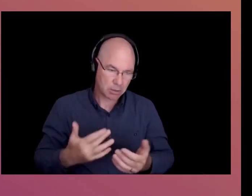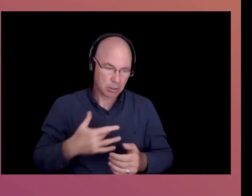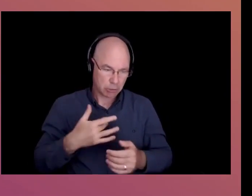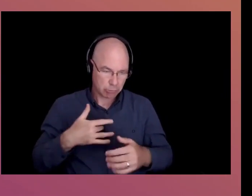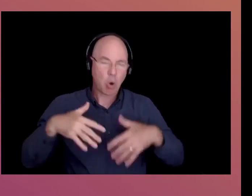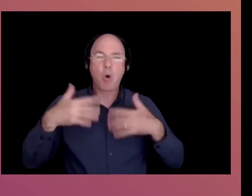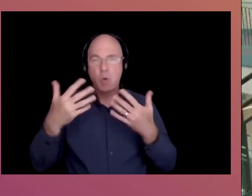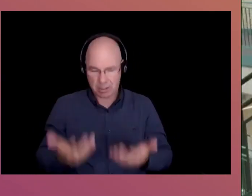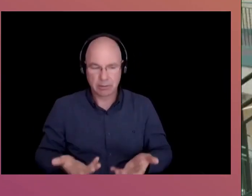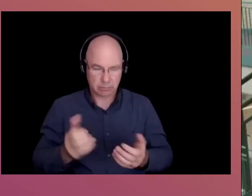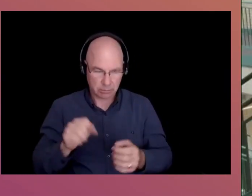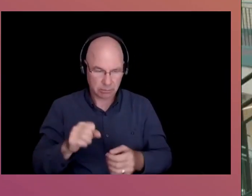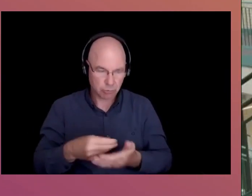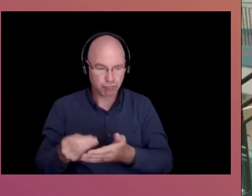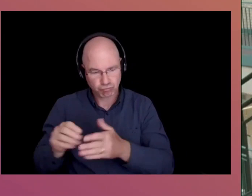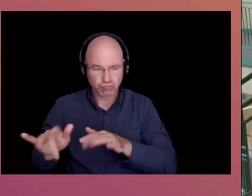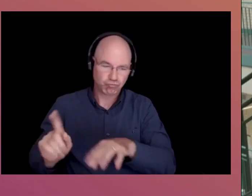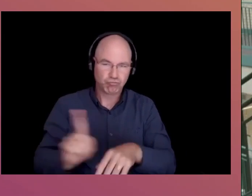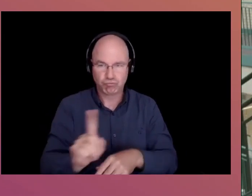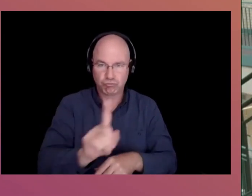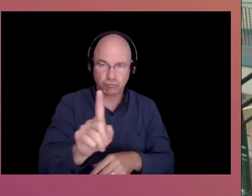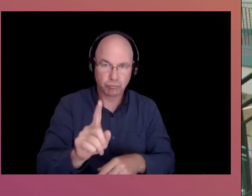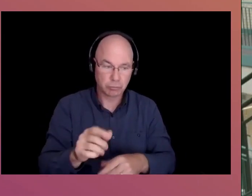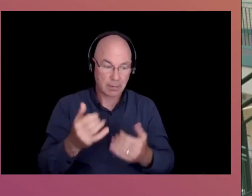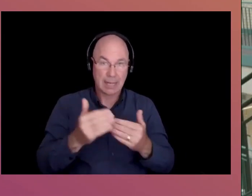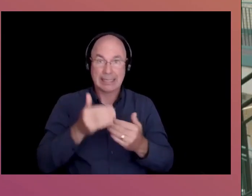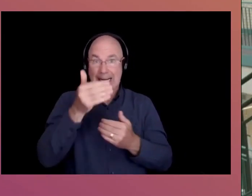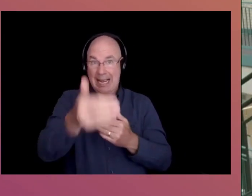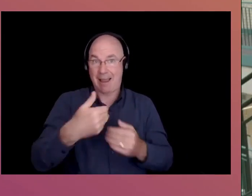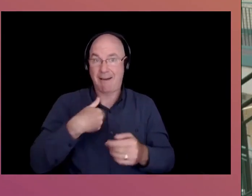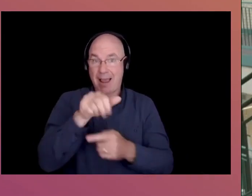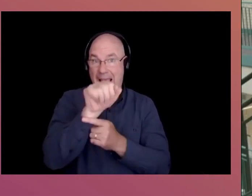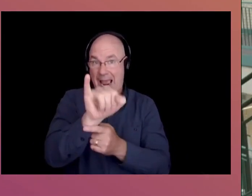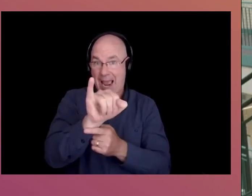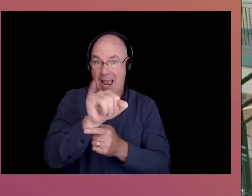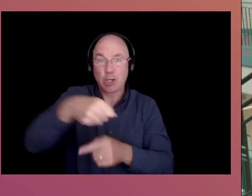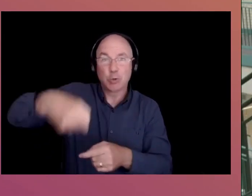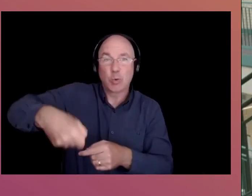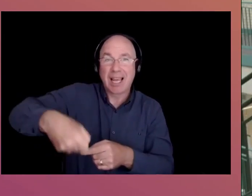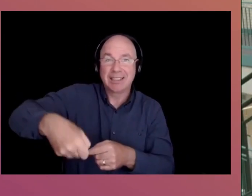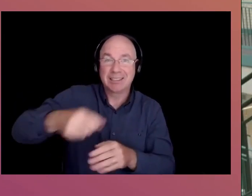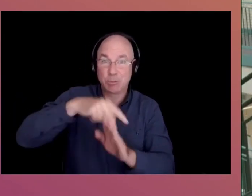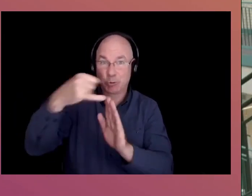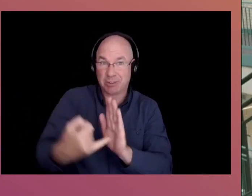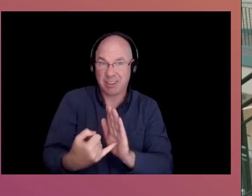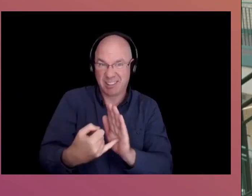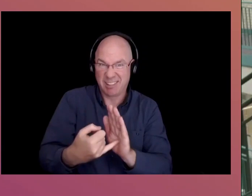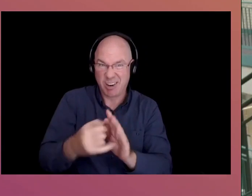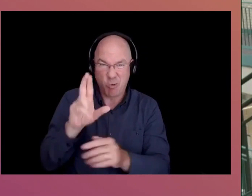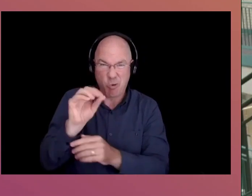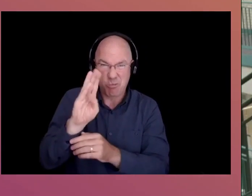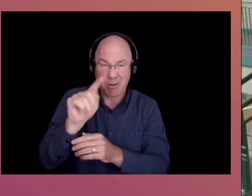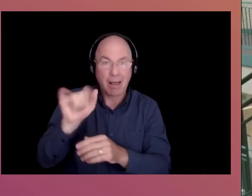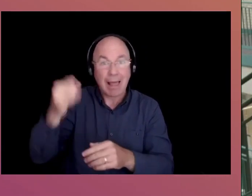moved on to the AI suitcase project, a navigation robot project. The idea came from my